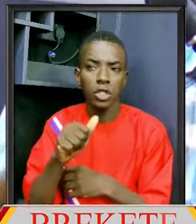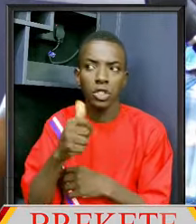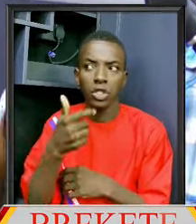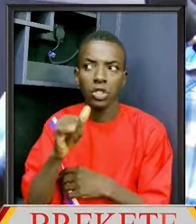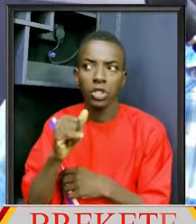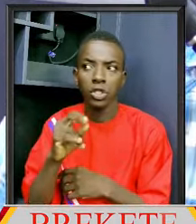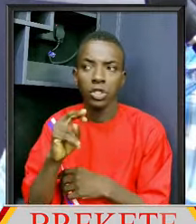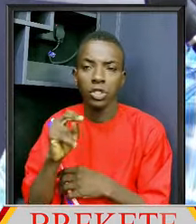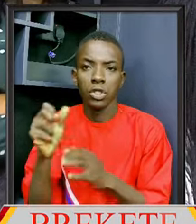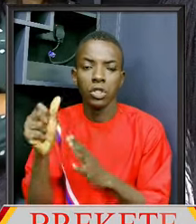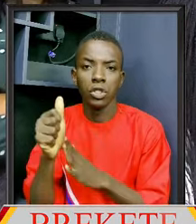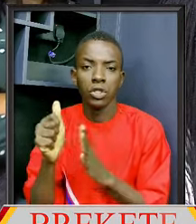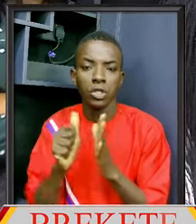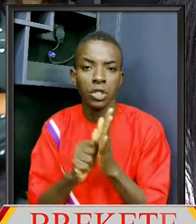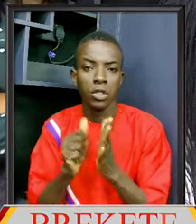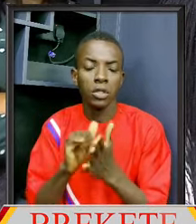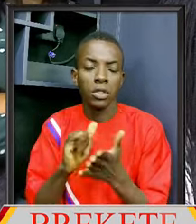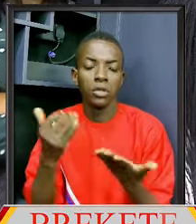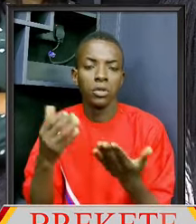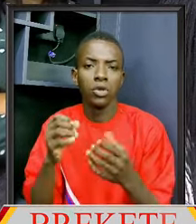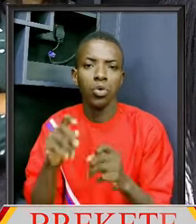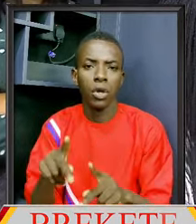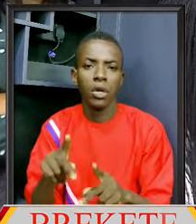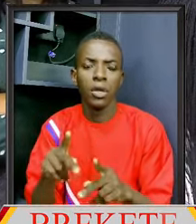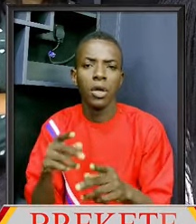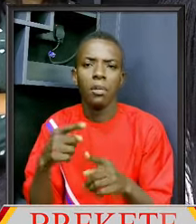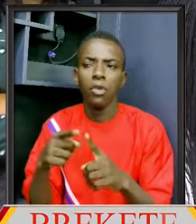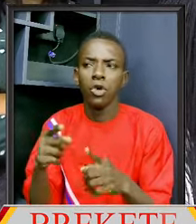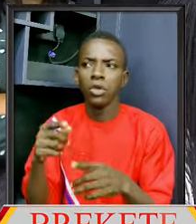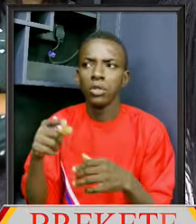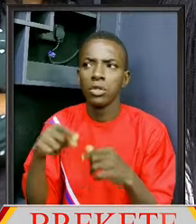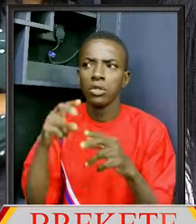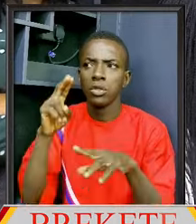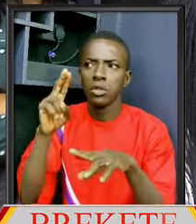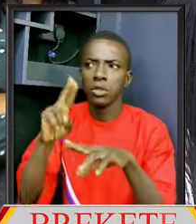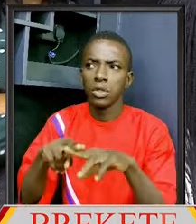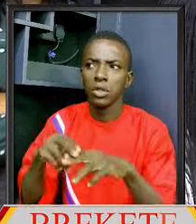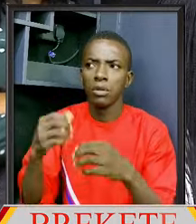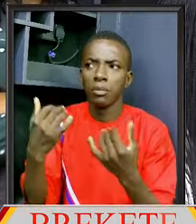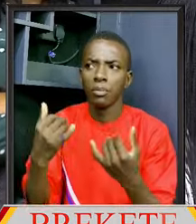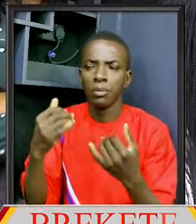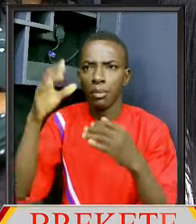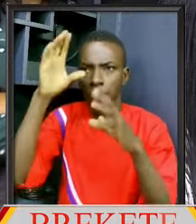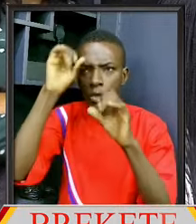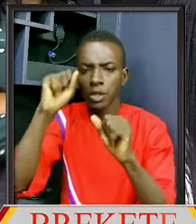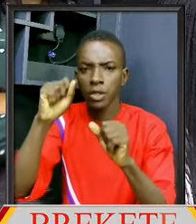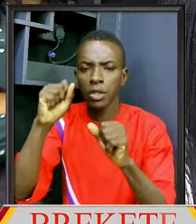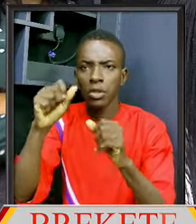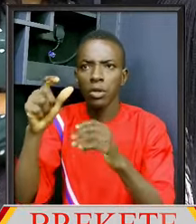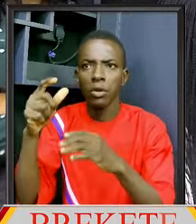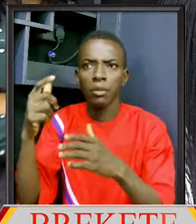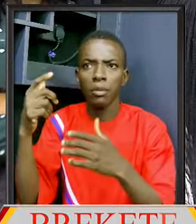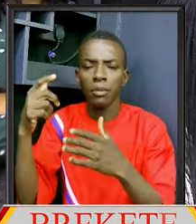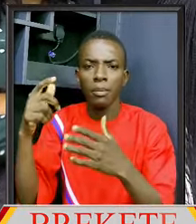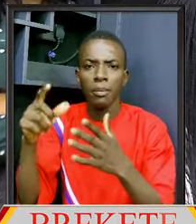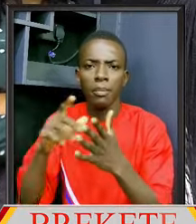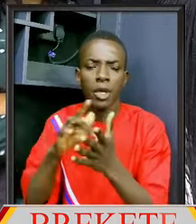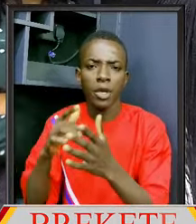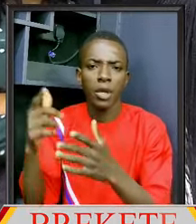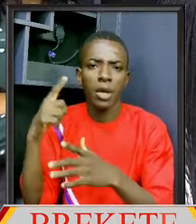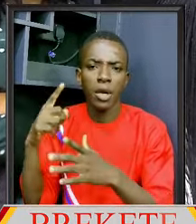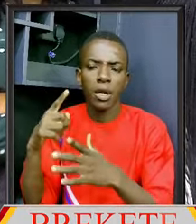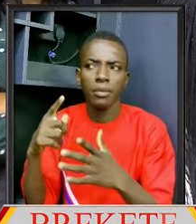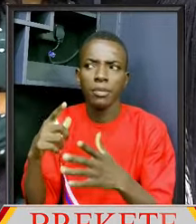4-point agenda of the minister, they very okay. But I don't go sit down as president of medical lab, look that 4-point